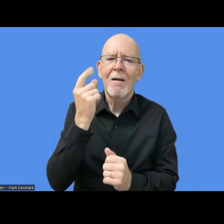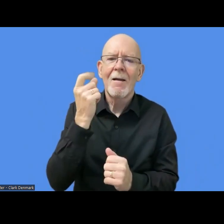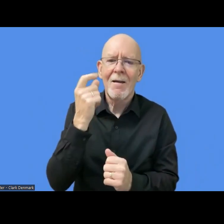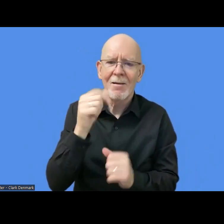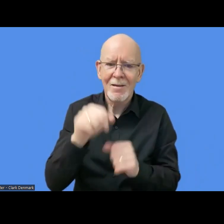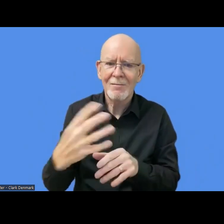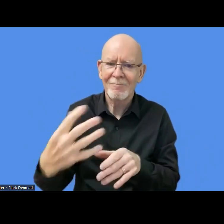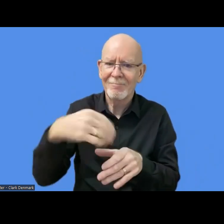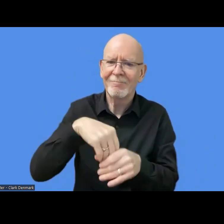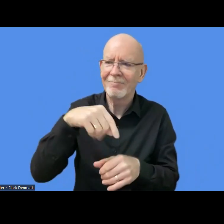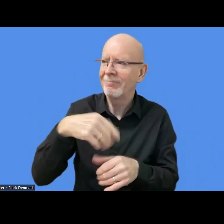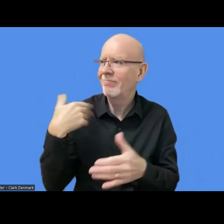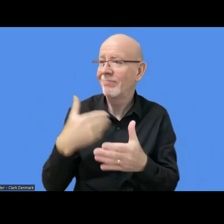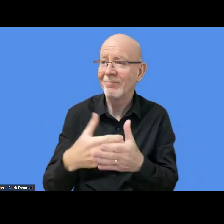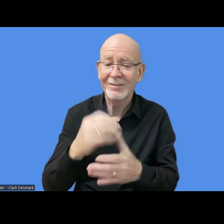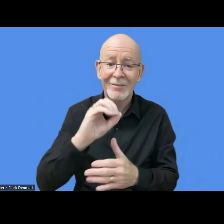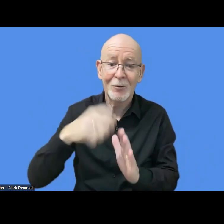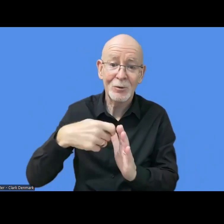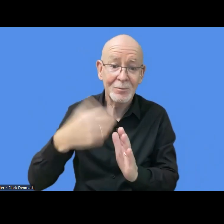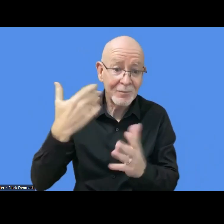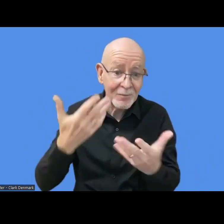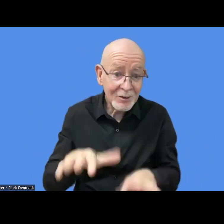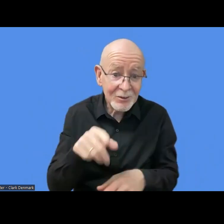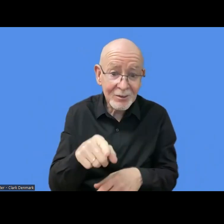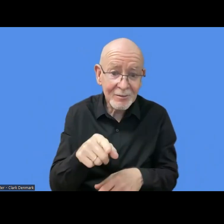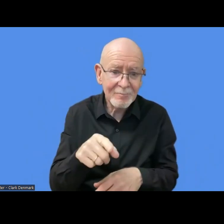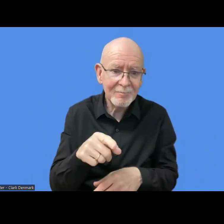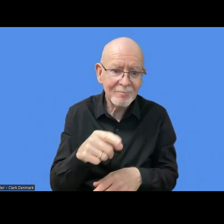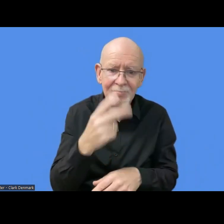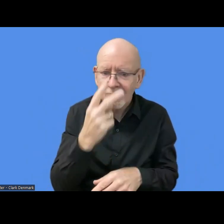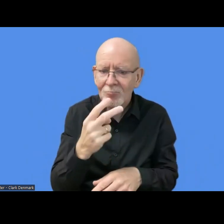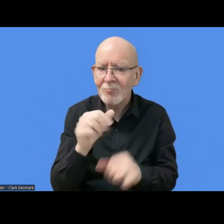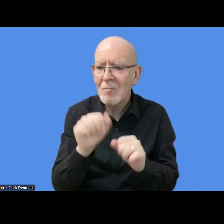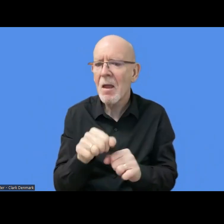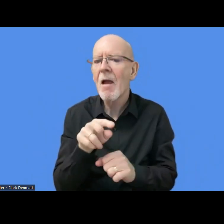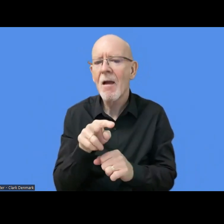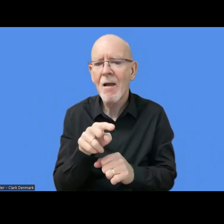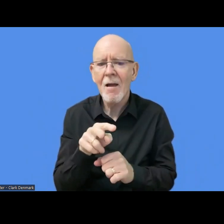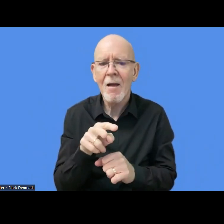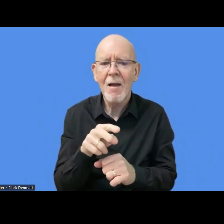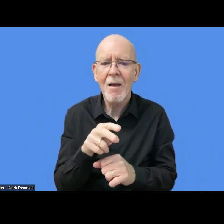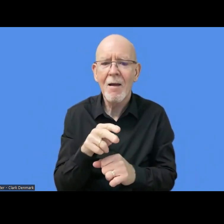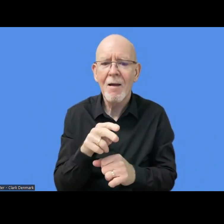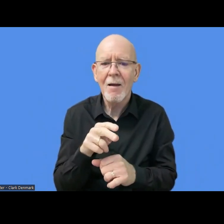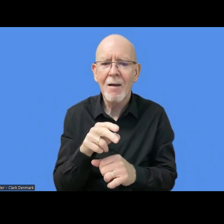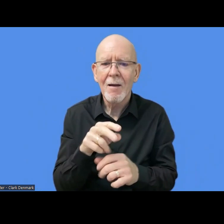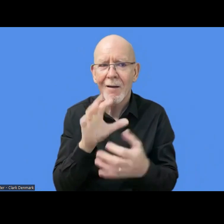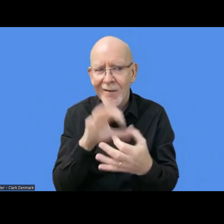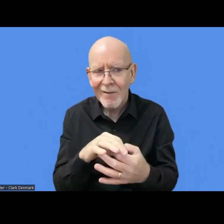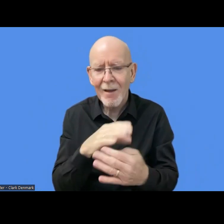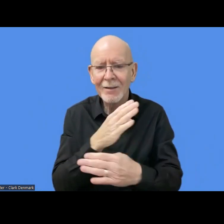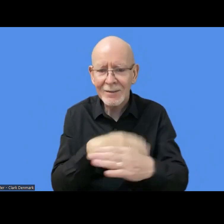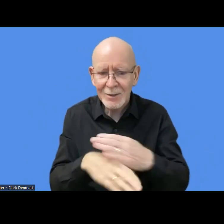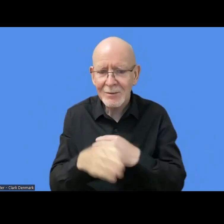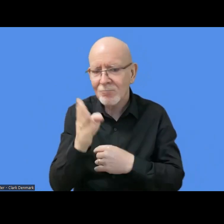disability/accessibility events at global and regional level. Now, so we have 71% of the participants, so more than 2/3